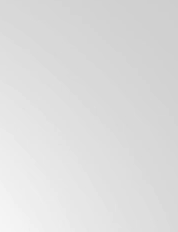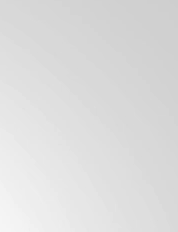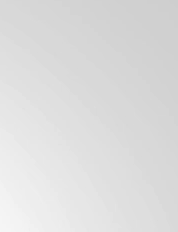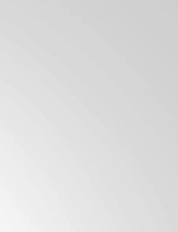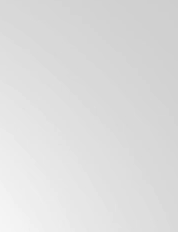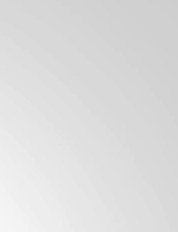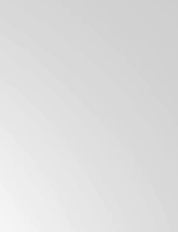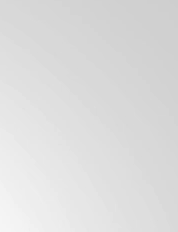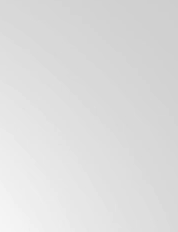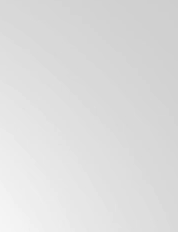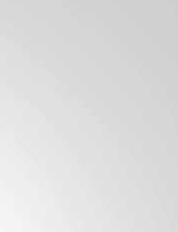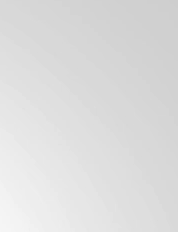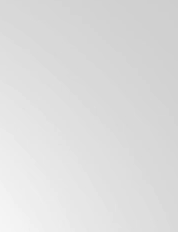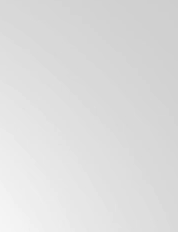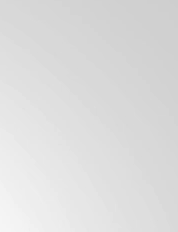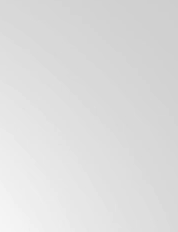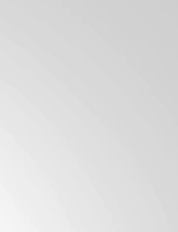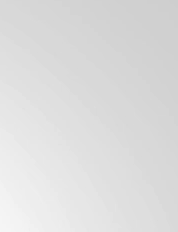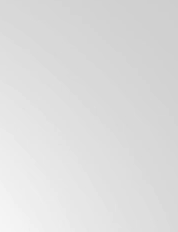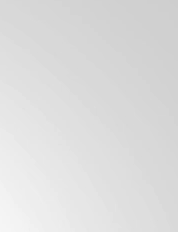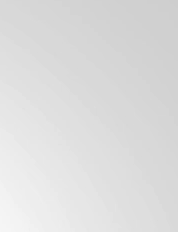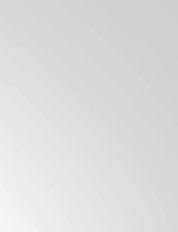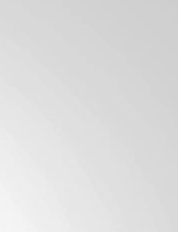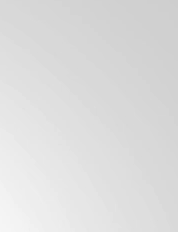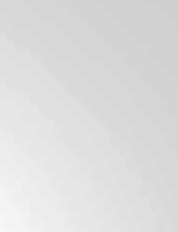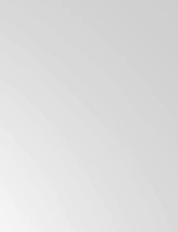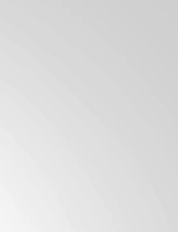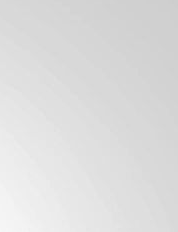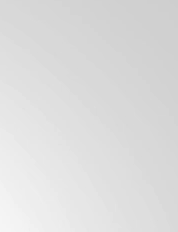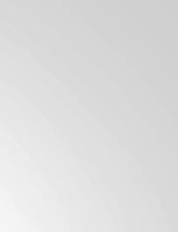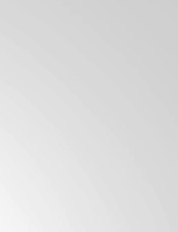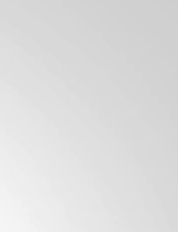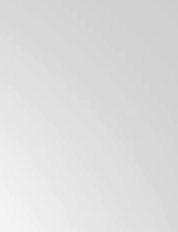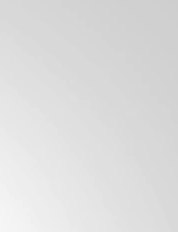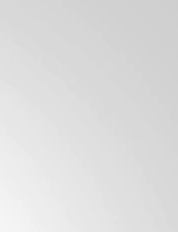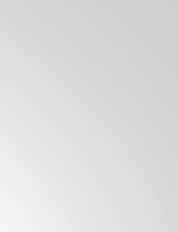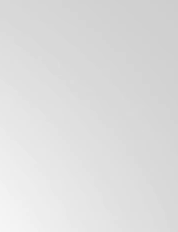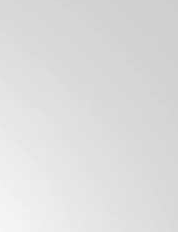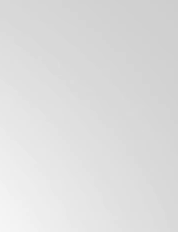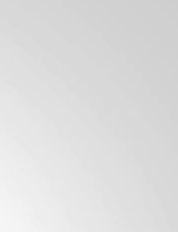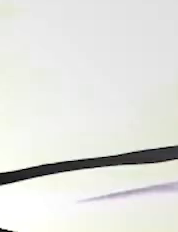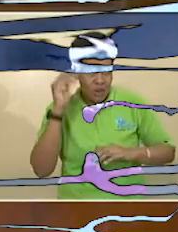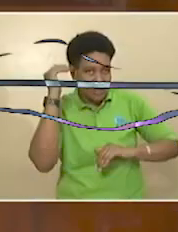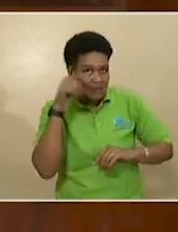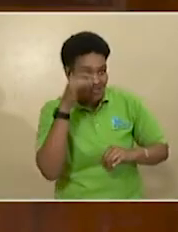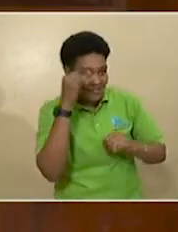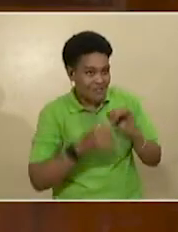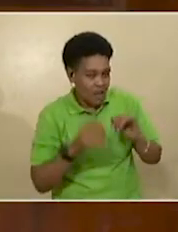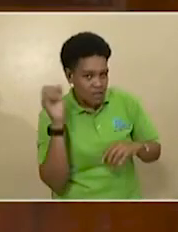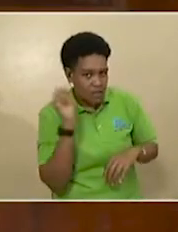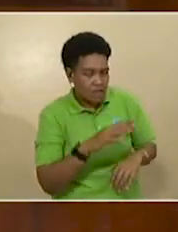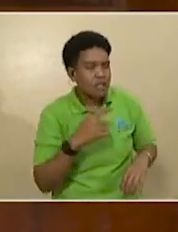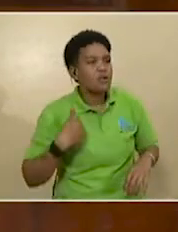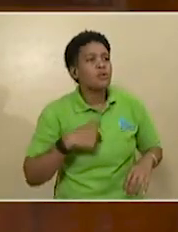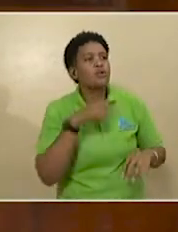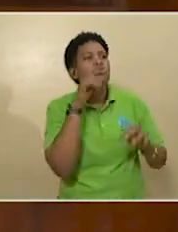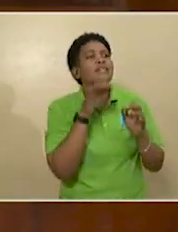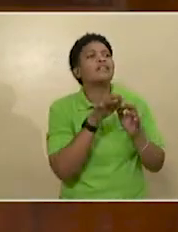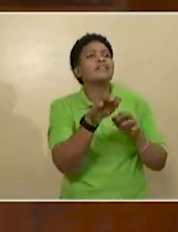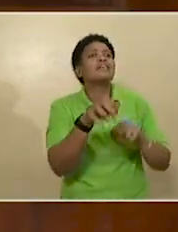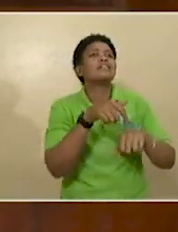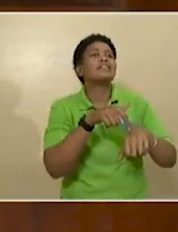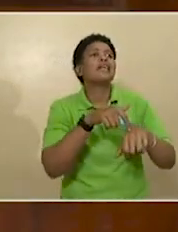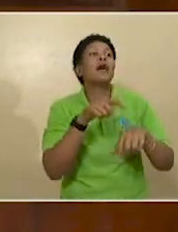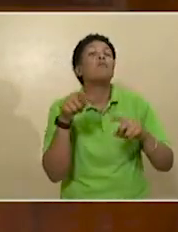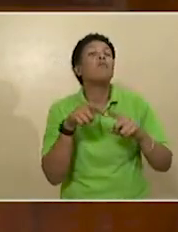81 Duke Street, Kingston, or via email, clark at japarliament.gov.jm. We have extended the time